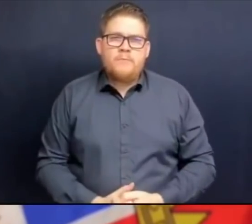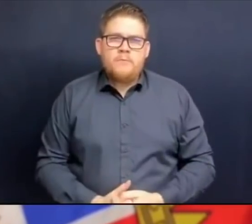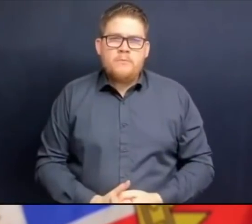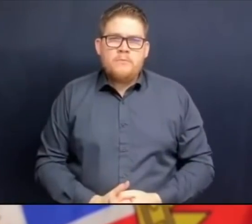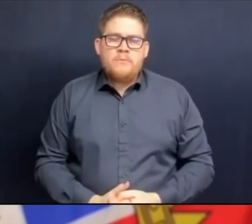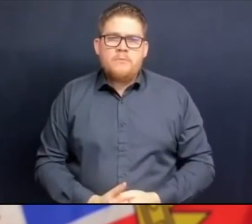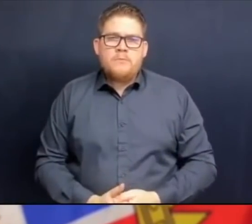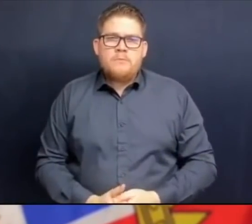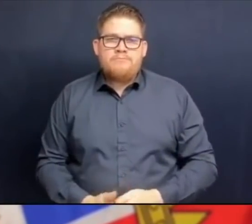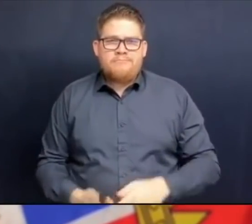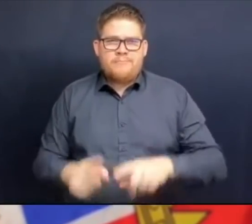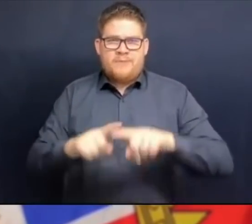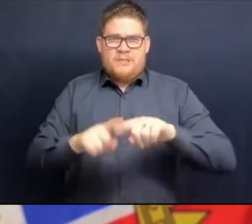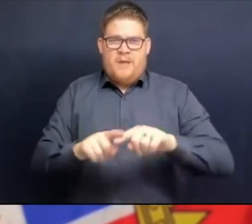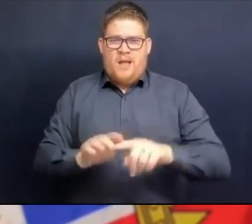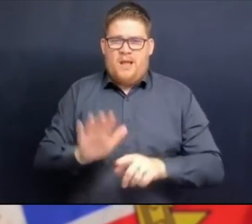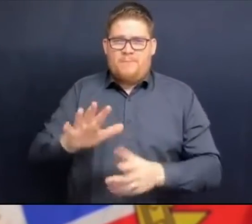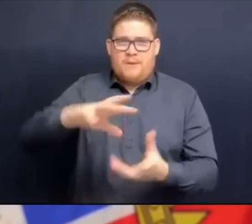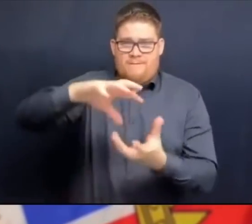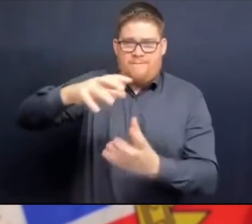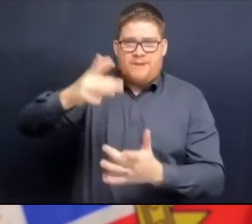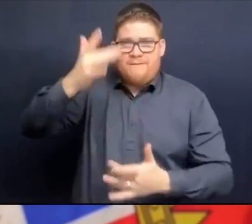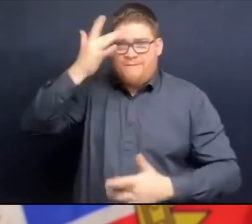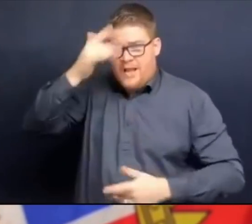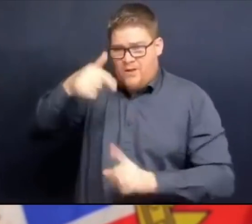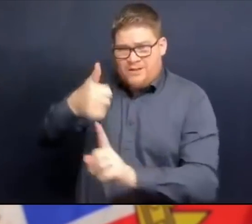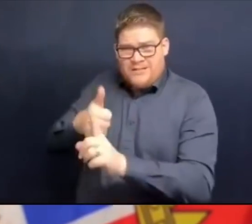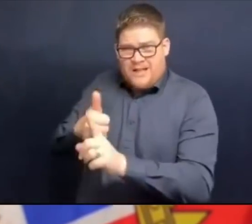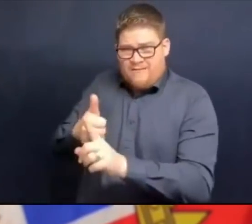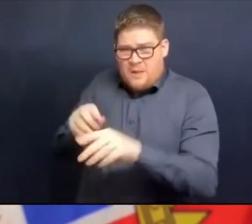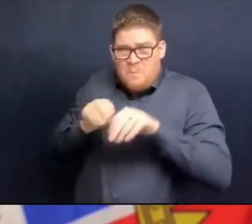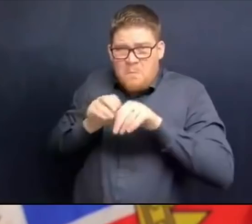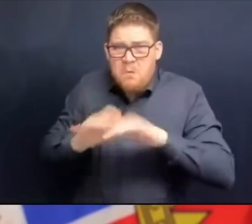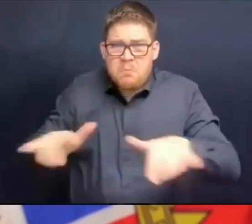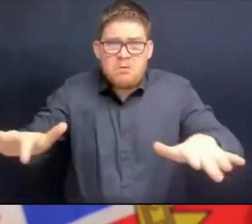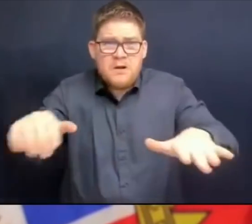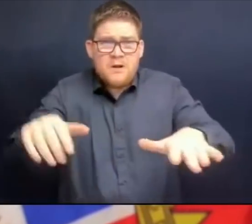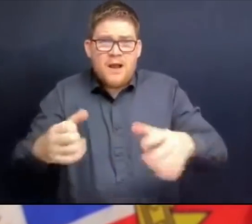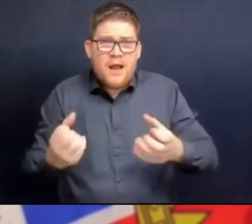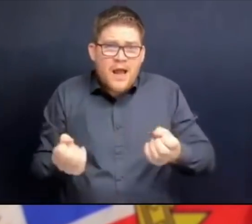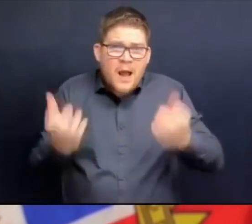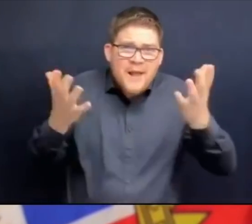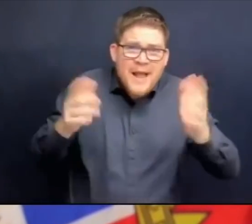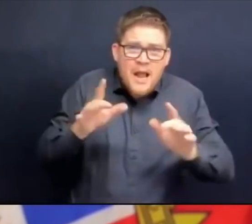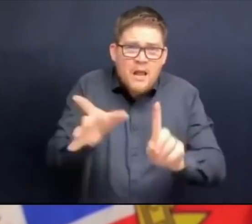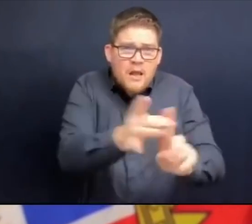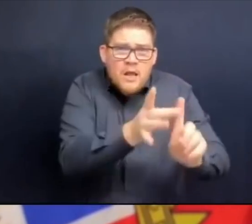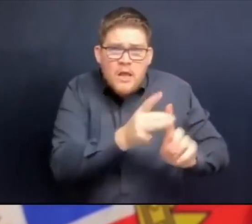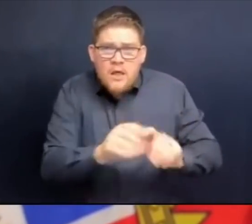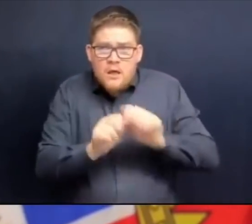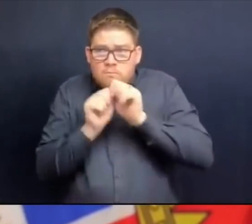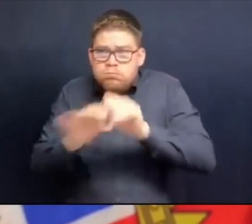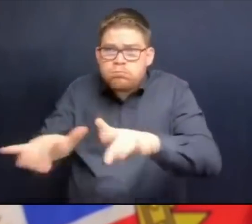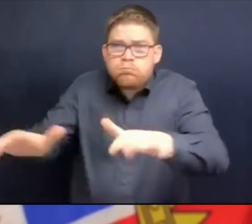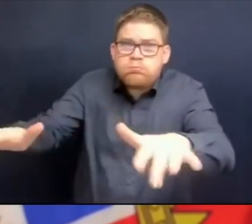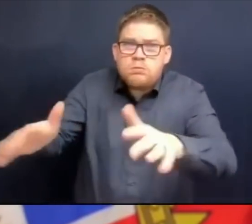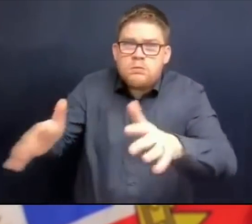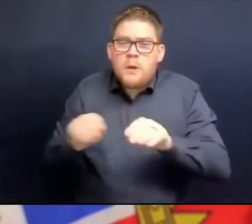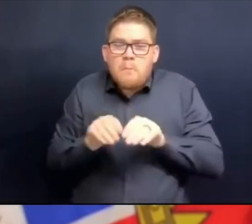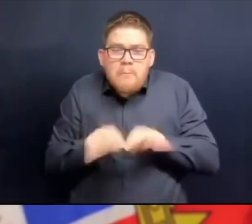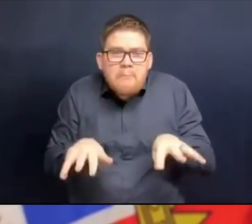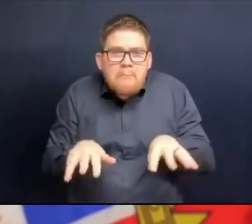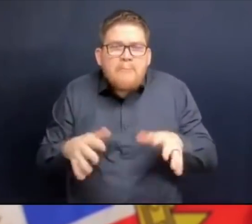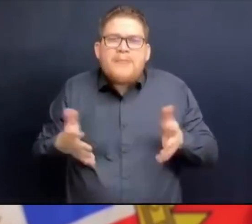is circulating in the community, which strain of the virus it is, and also really important things like who you live